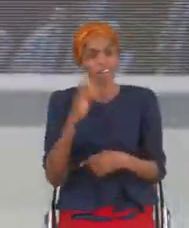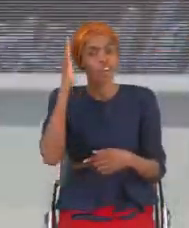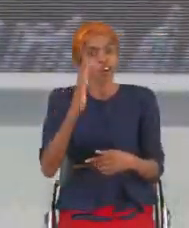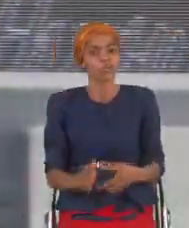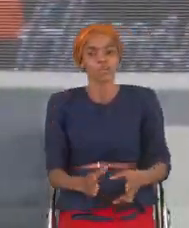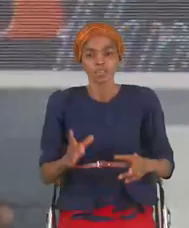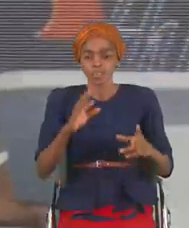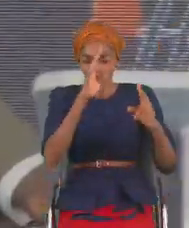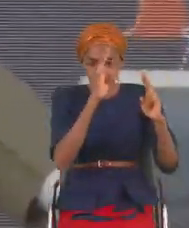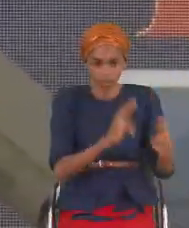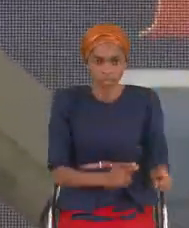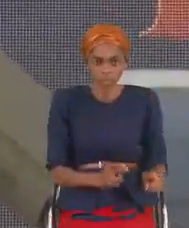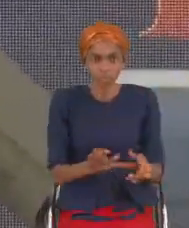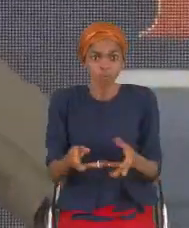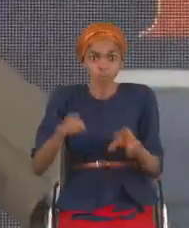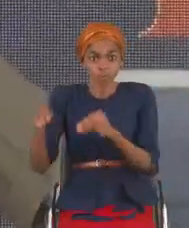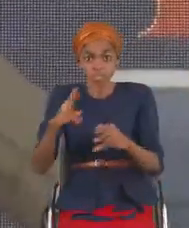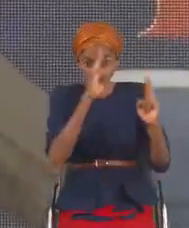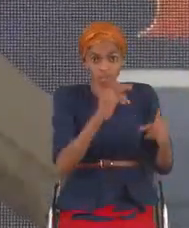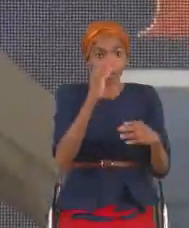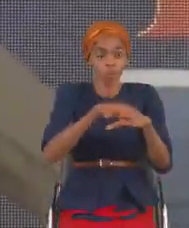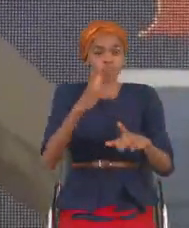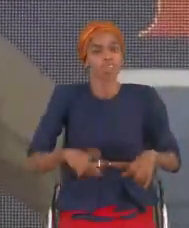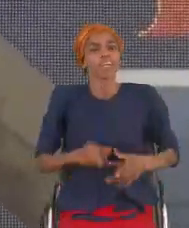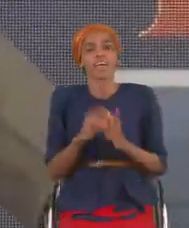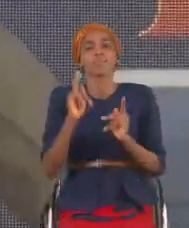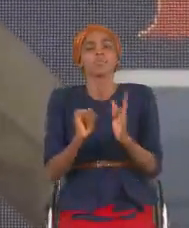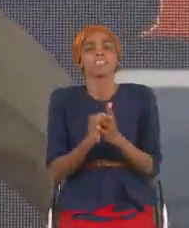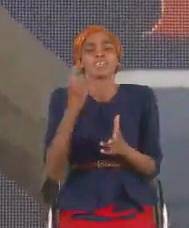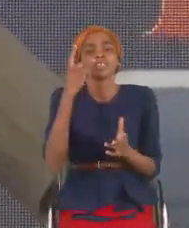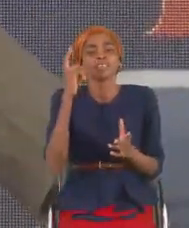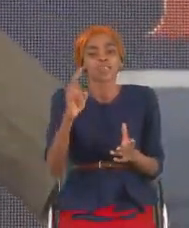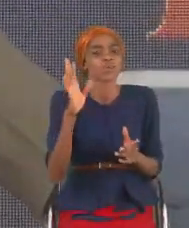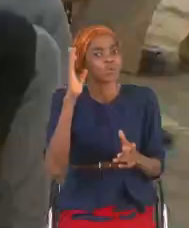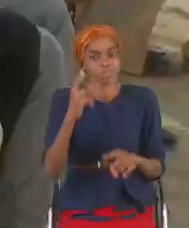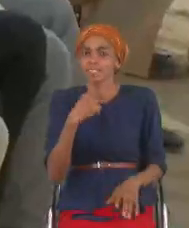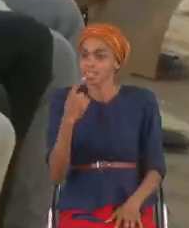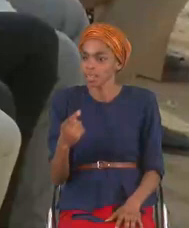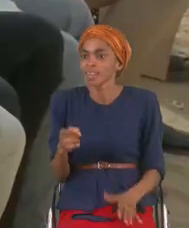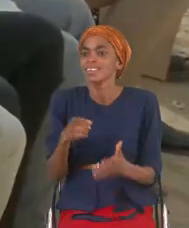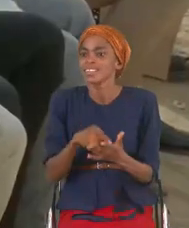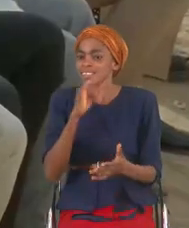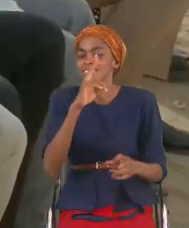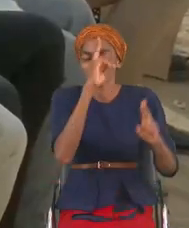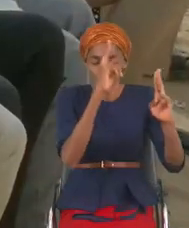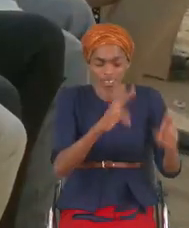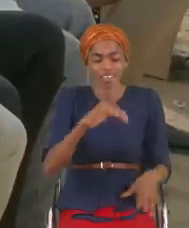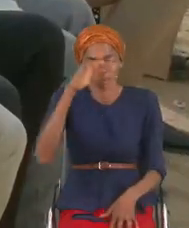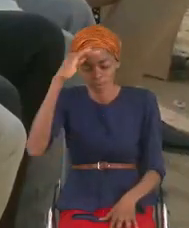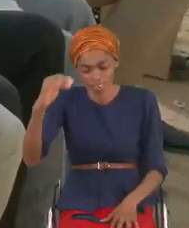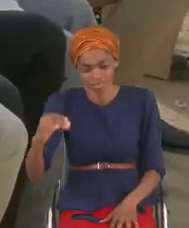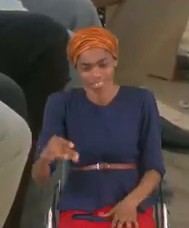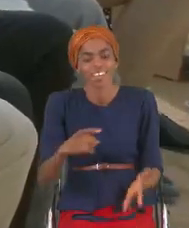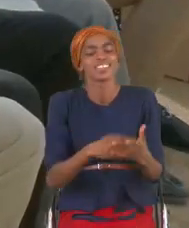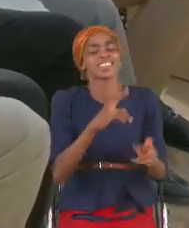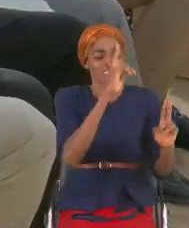honor upon your life that people that see you you'll see that's an honorable man that's an